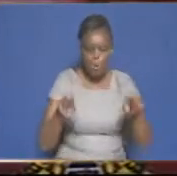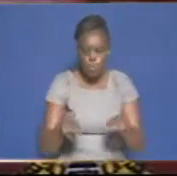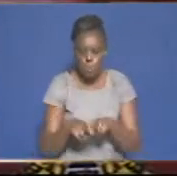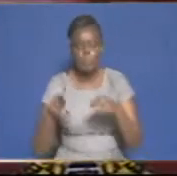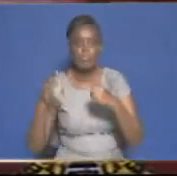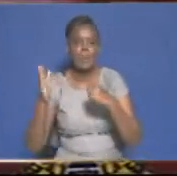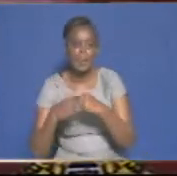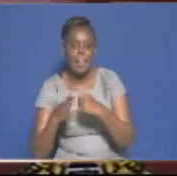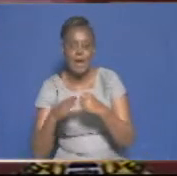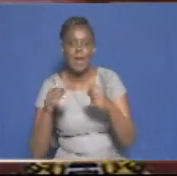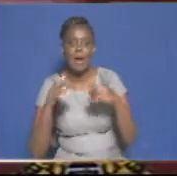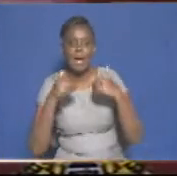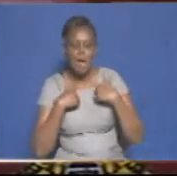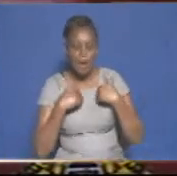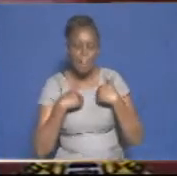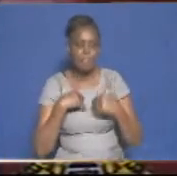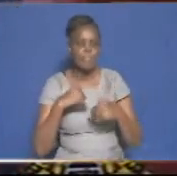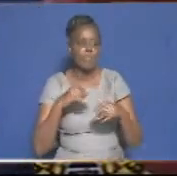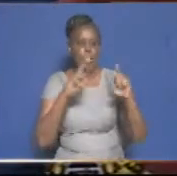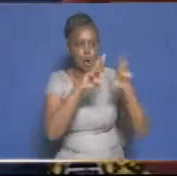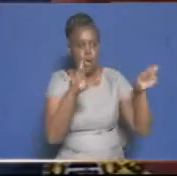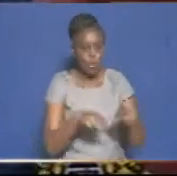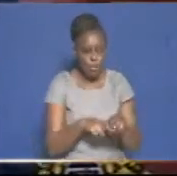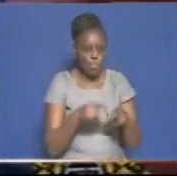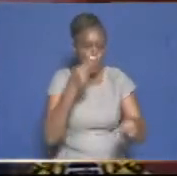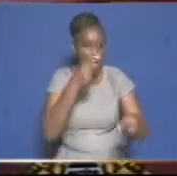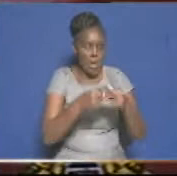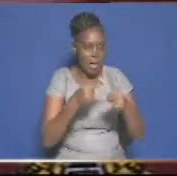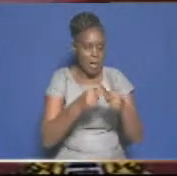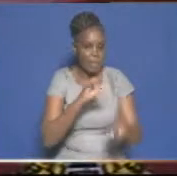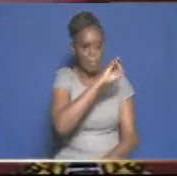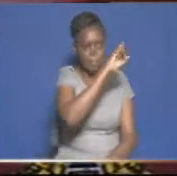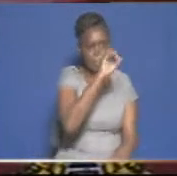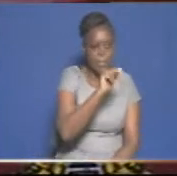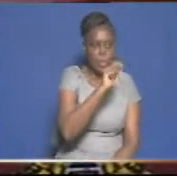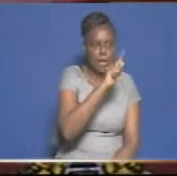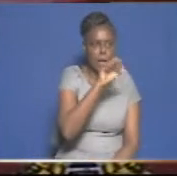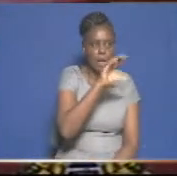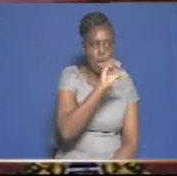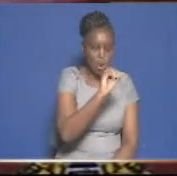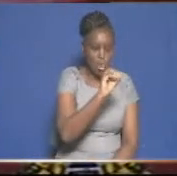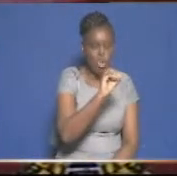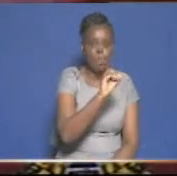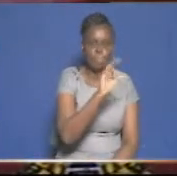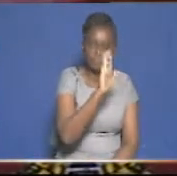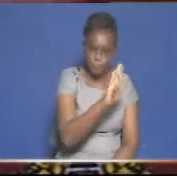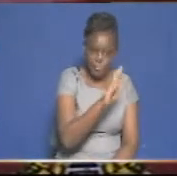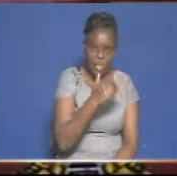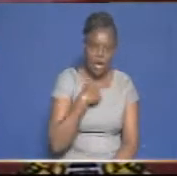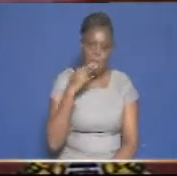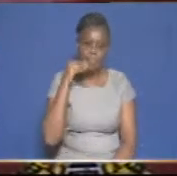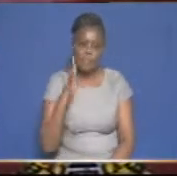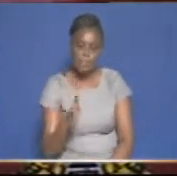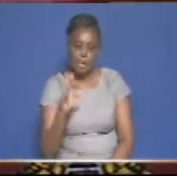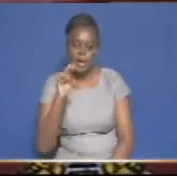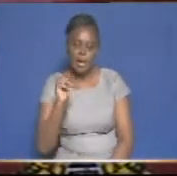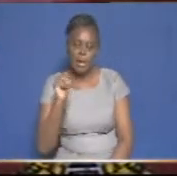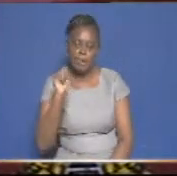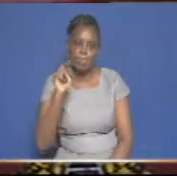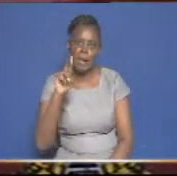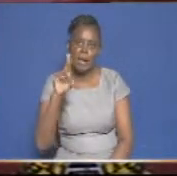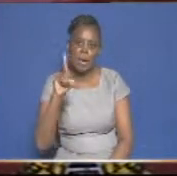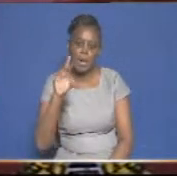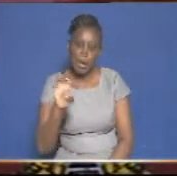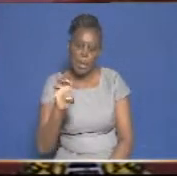Midio room. We can have Speaker Marende's, room. You know, so that these leaders are